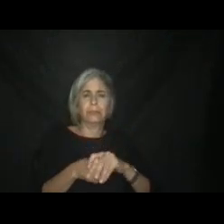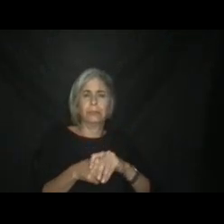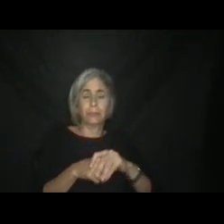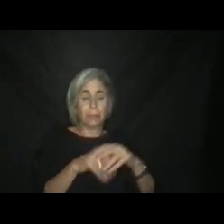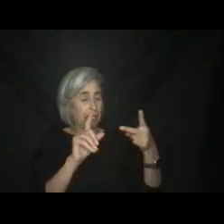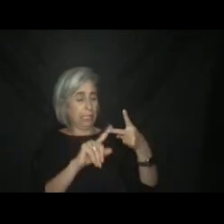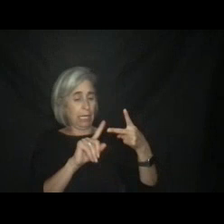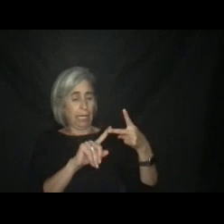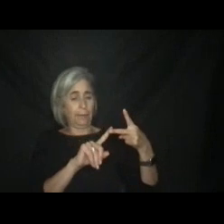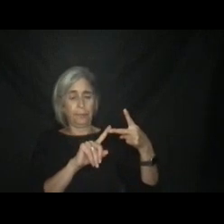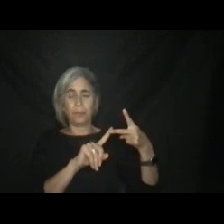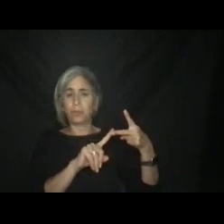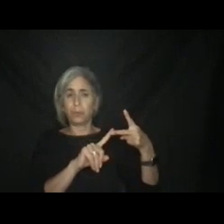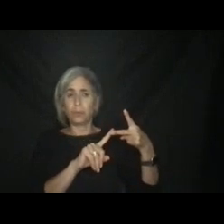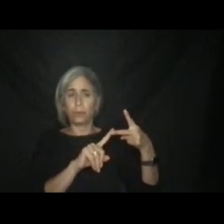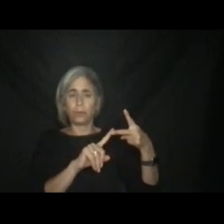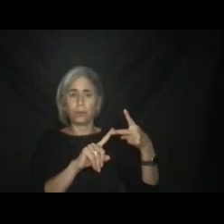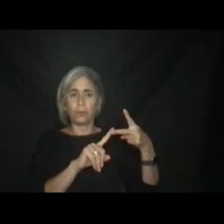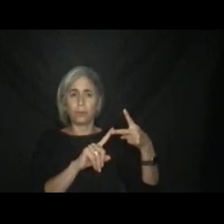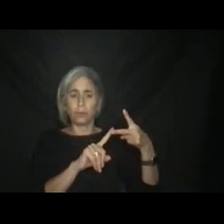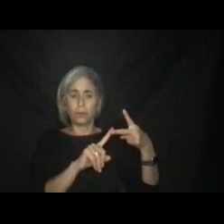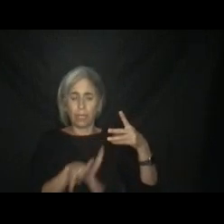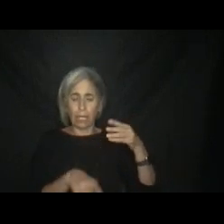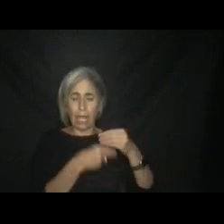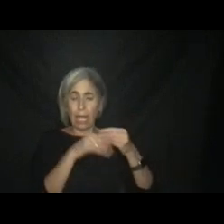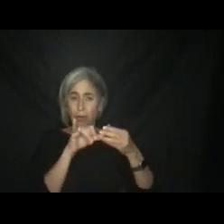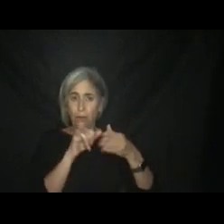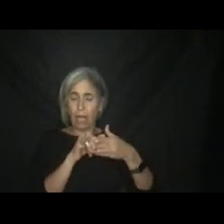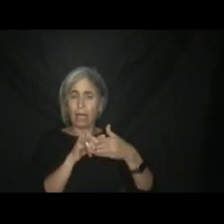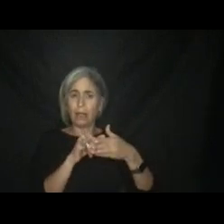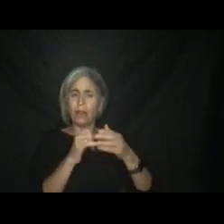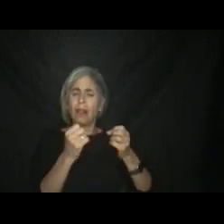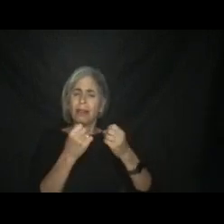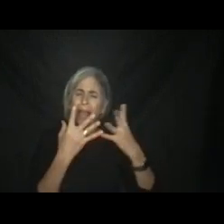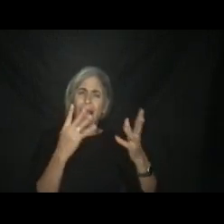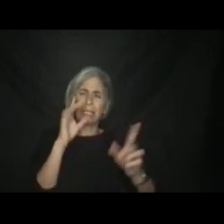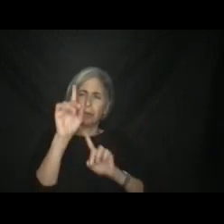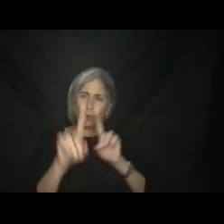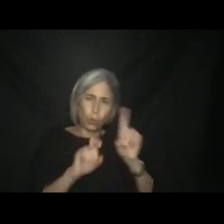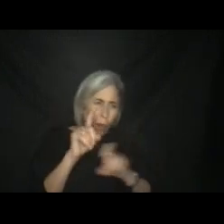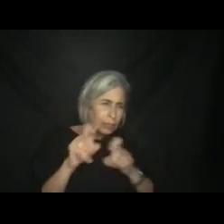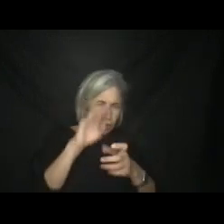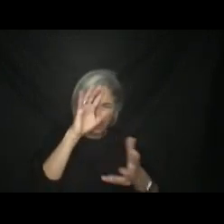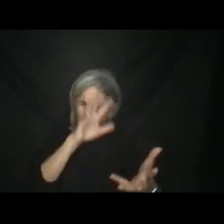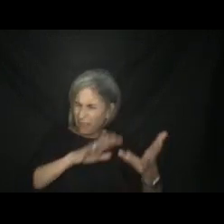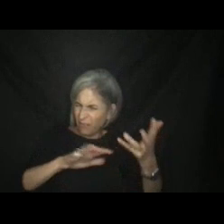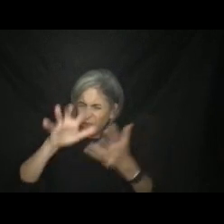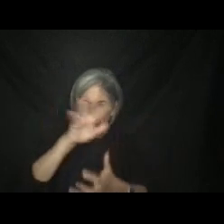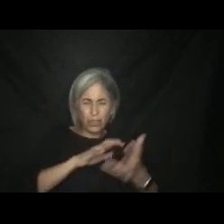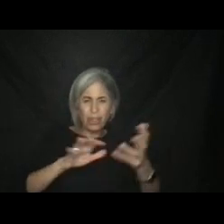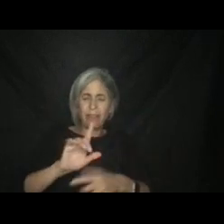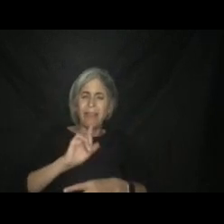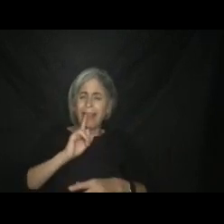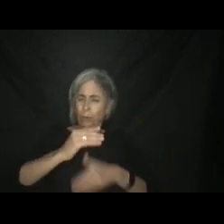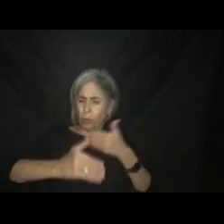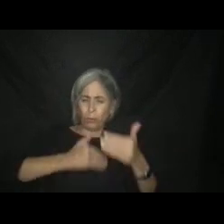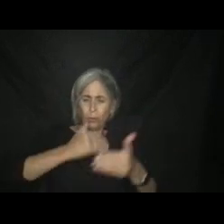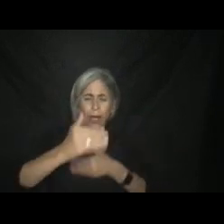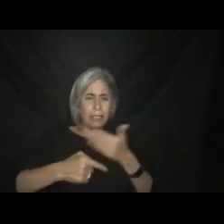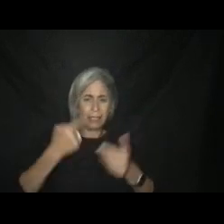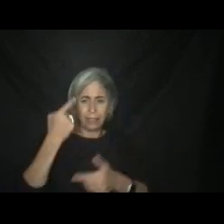was, piggybacking off of that, is there are a lot of questions, confusion about what the actual process is going to be